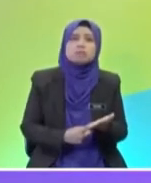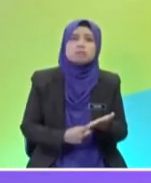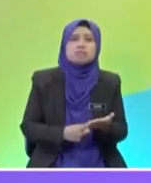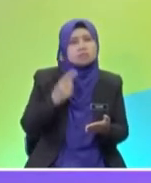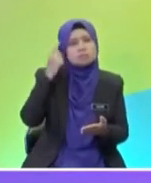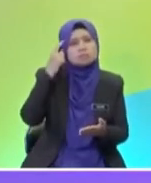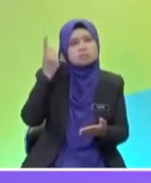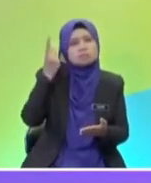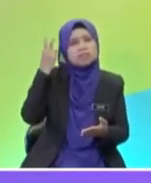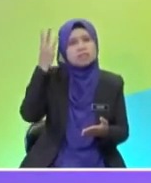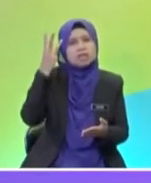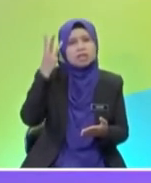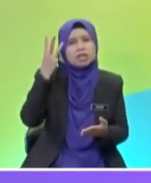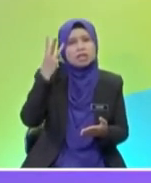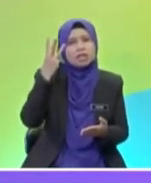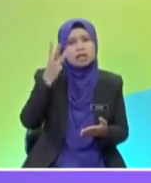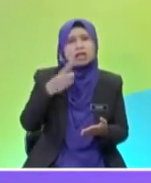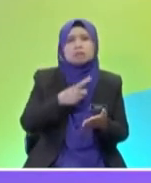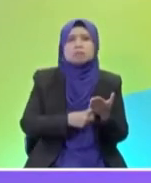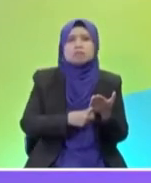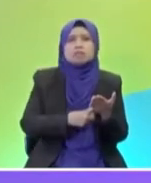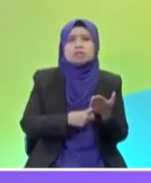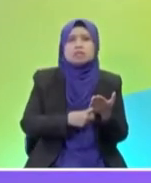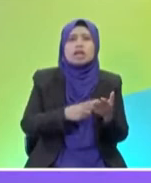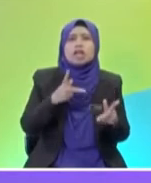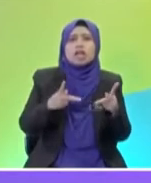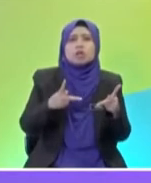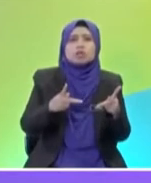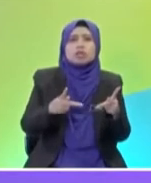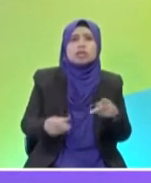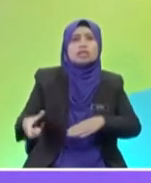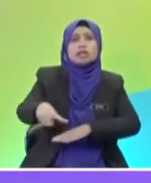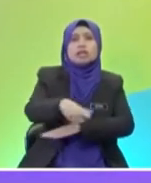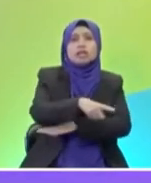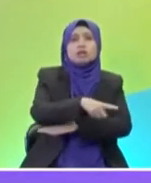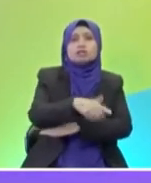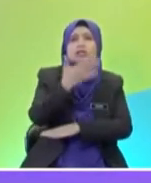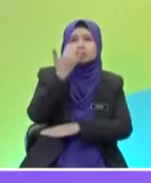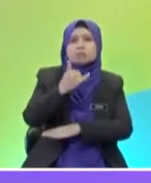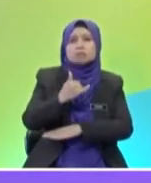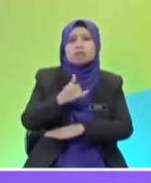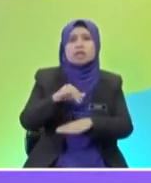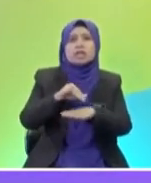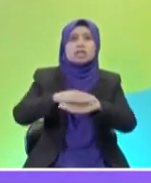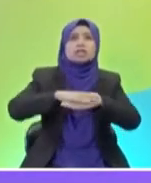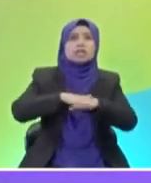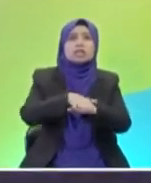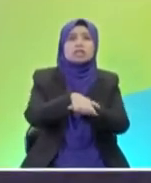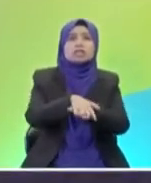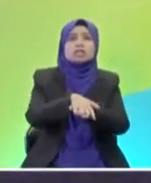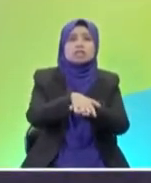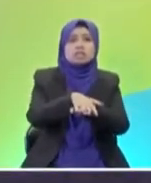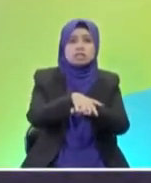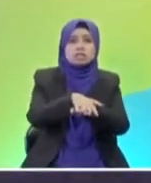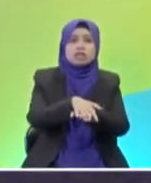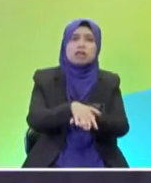know why would that affect aquatic animals or aquatic extinction? Why would turtles eat plastic bags? Okay,